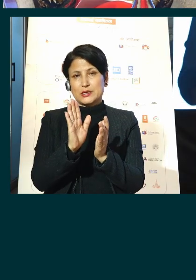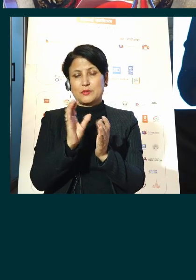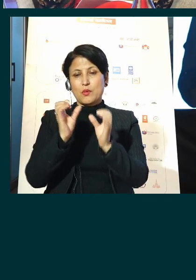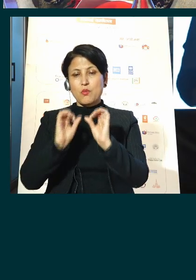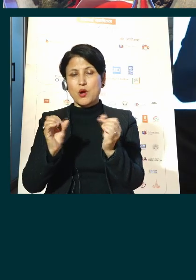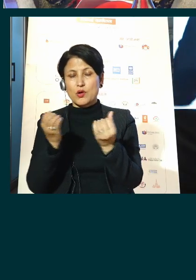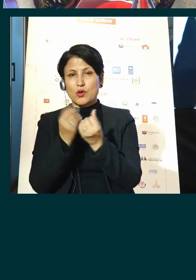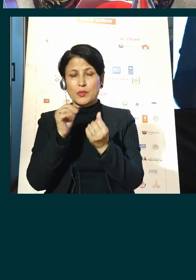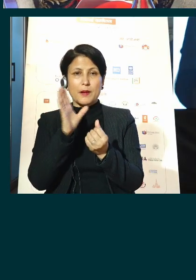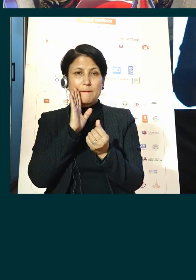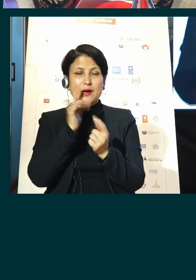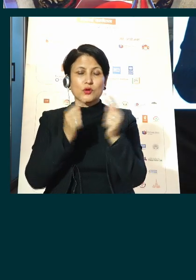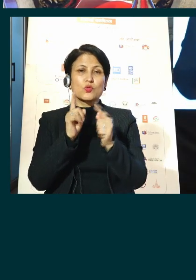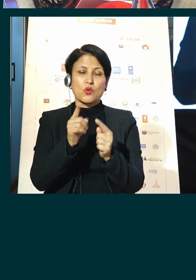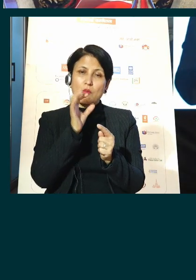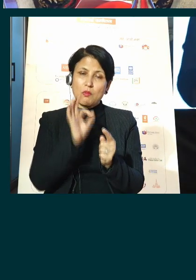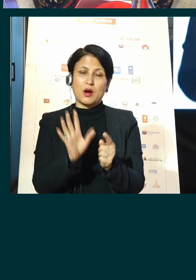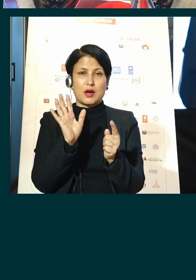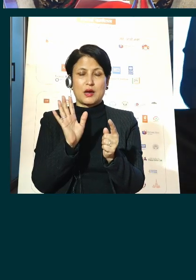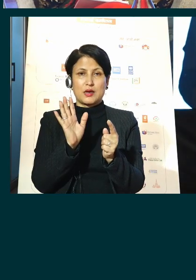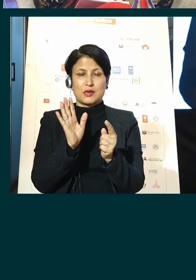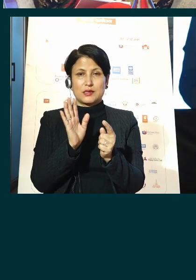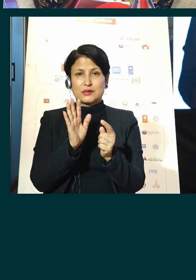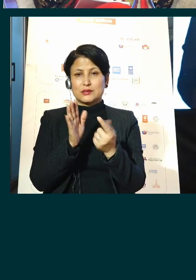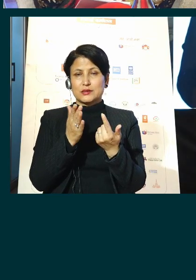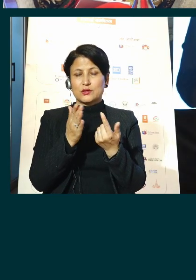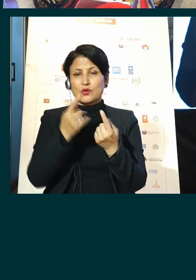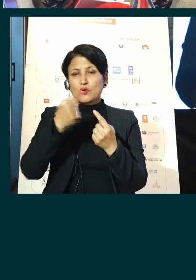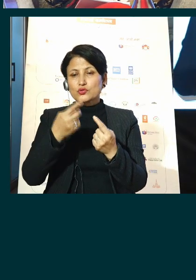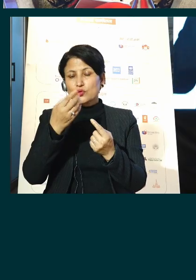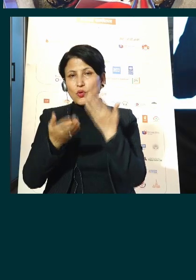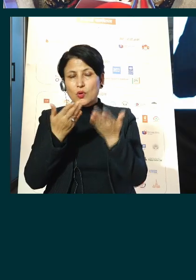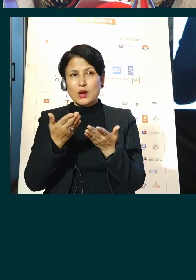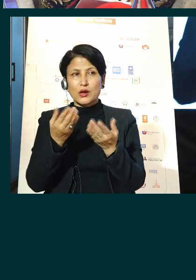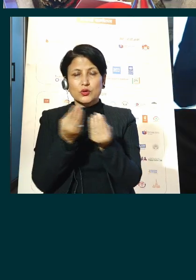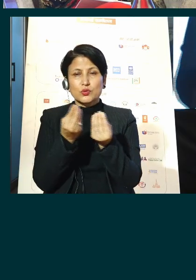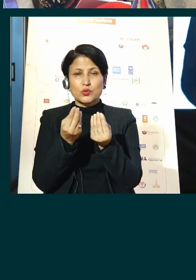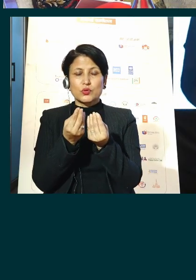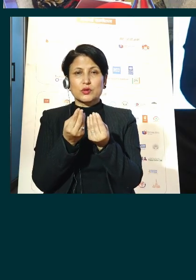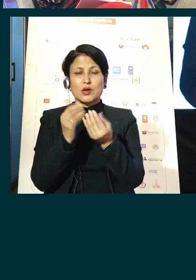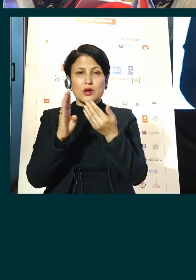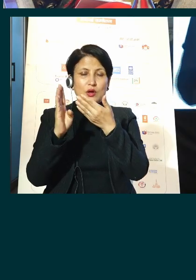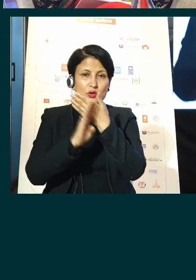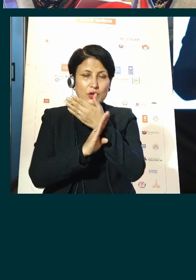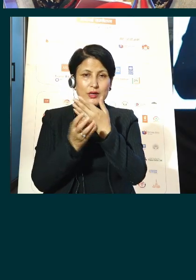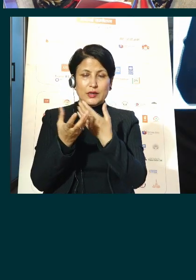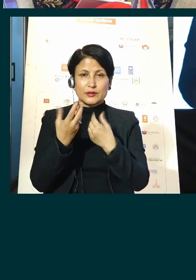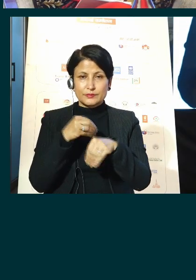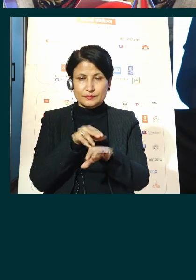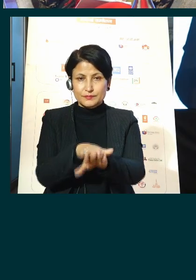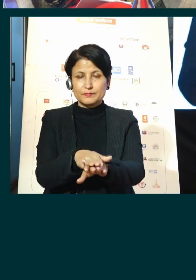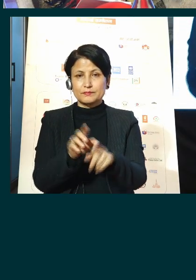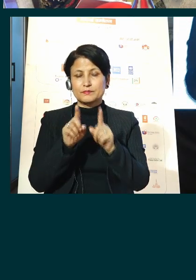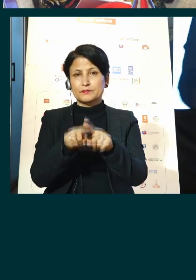should we use it, what is the guidance, and can we do this in a way that's very systematic and inclusive with lots of organizations and